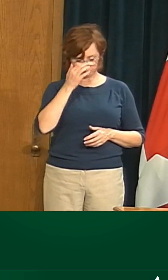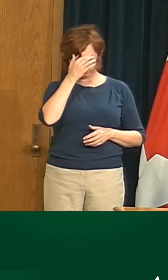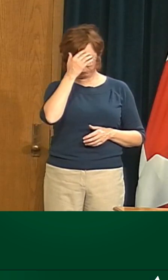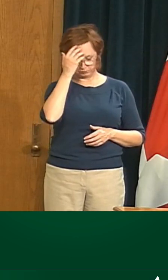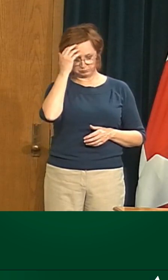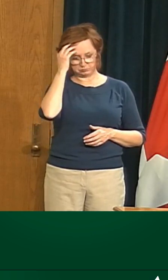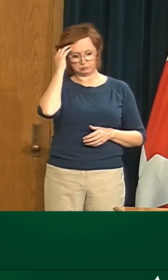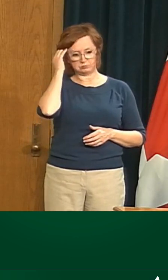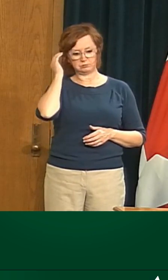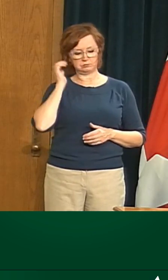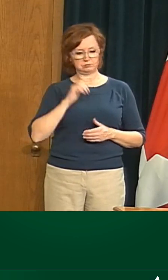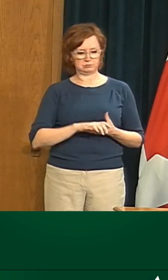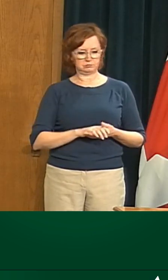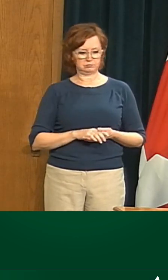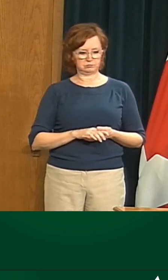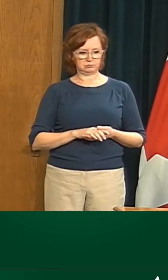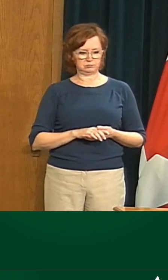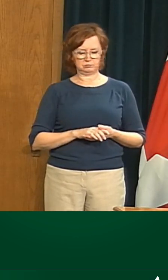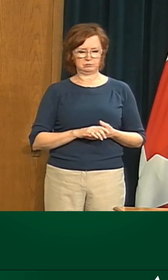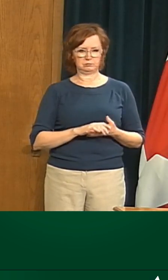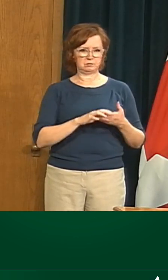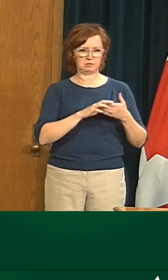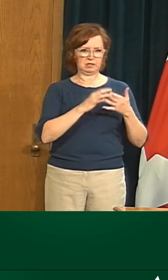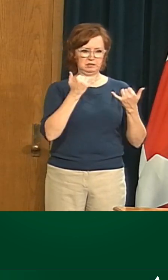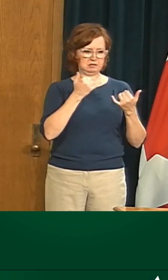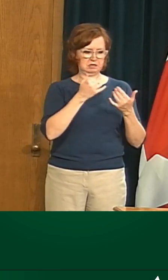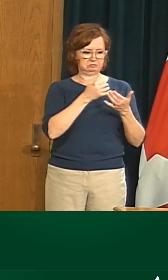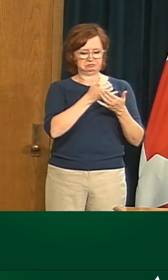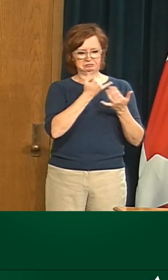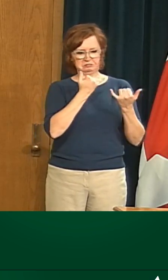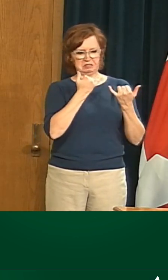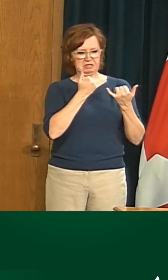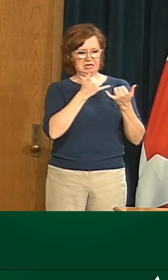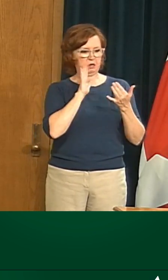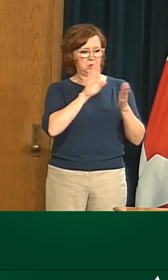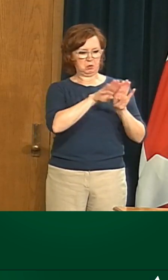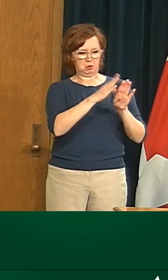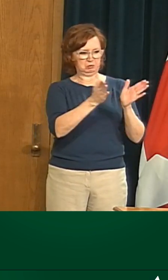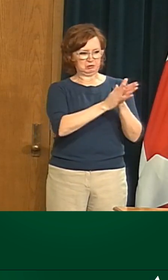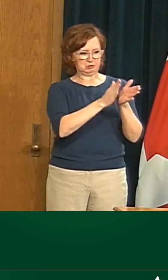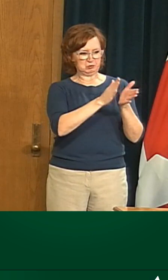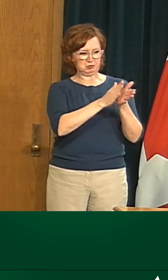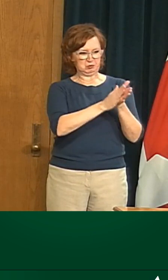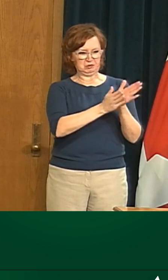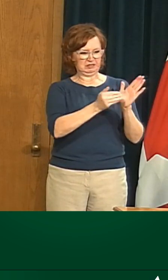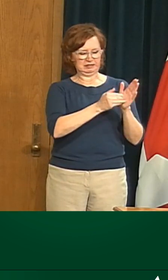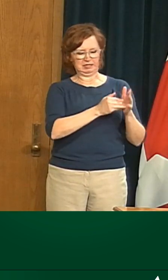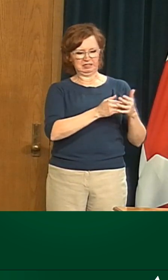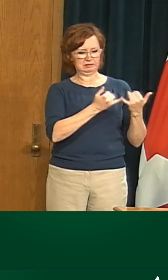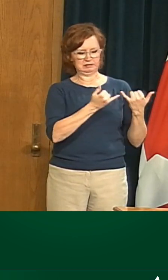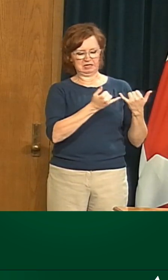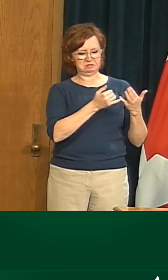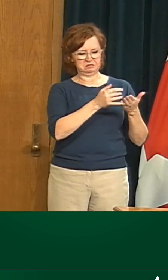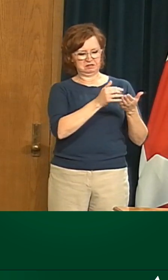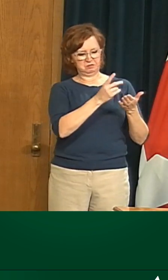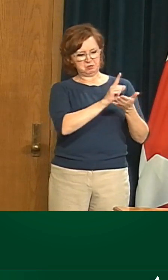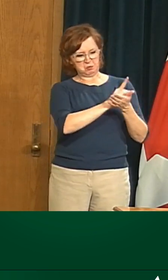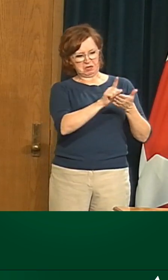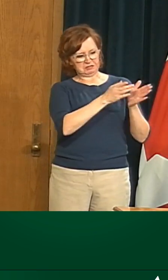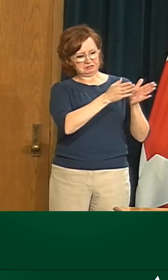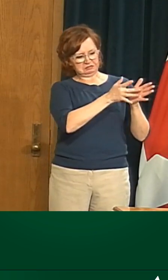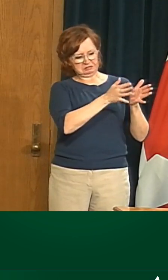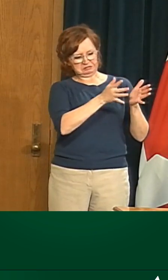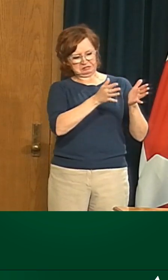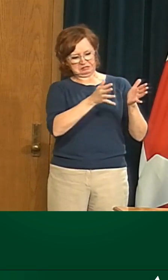in the next number of weeks. And as we get into the end of May, early June, we're nearing the end of the school year, and I expect that we would